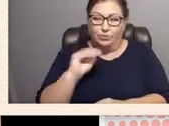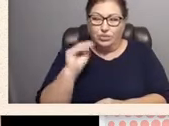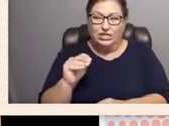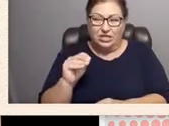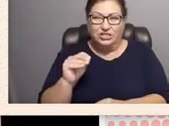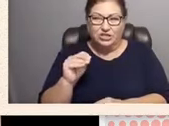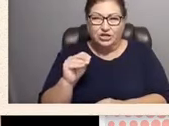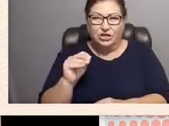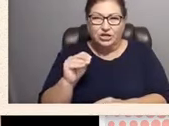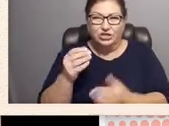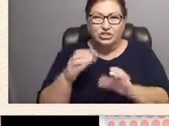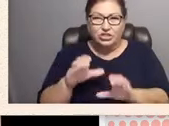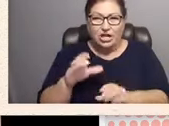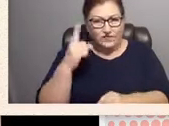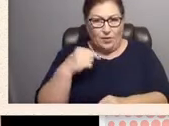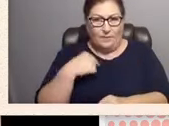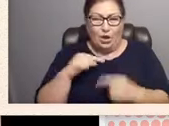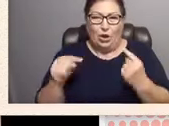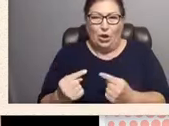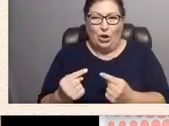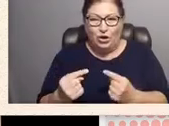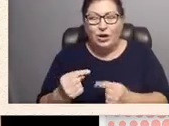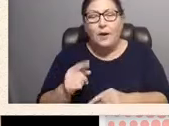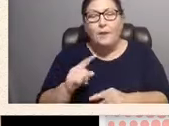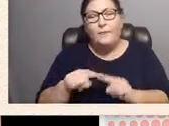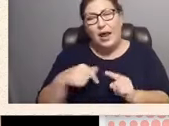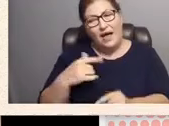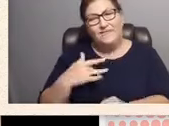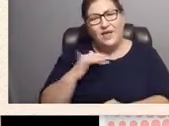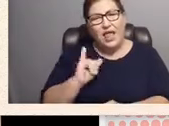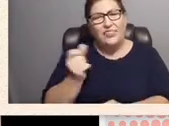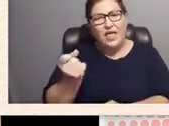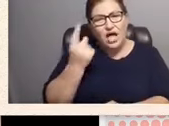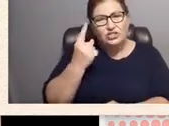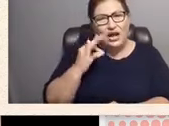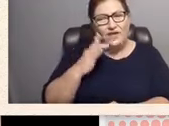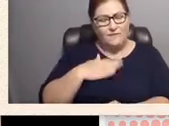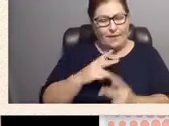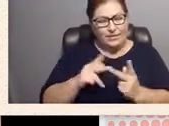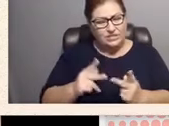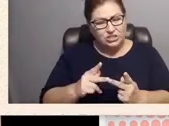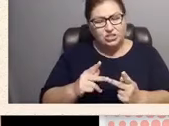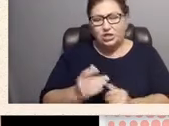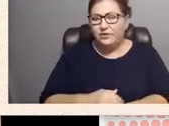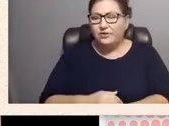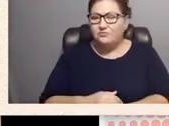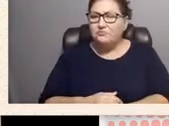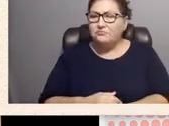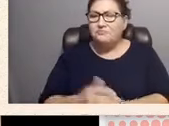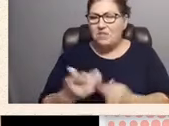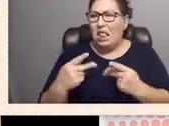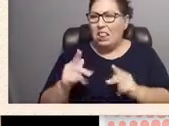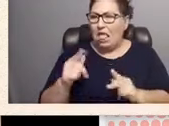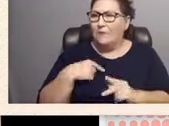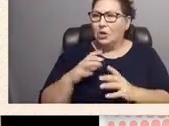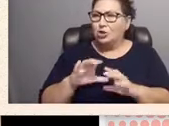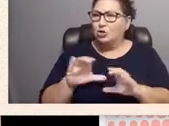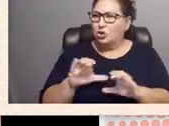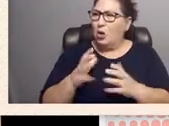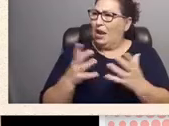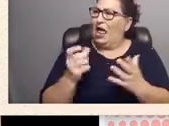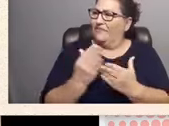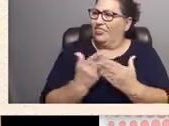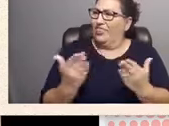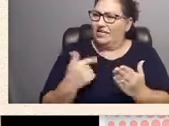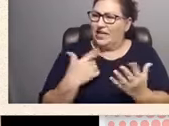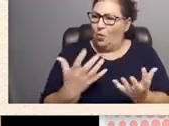feel like they're understanding of like my position, so they let me do a lot of the things I want to do, but there's also like limits, so